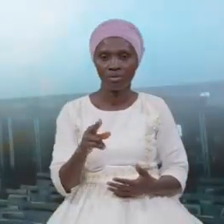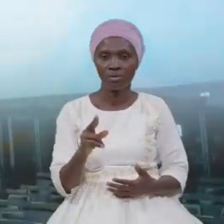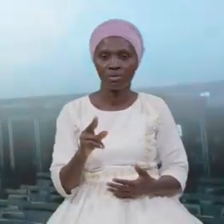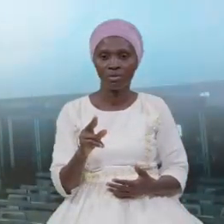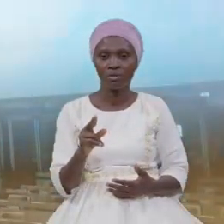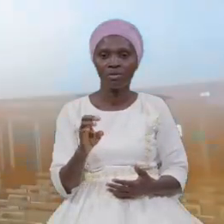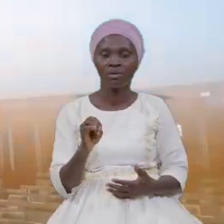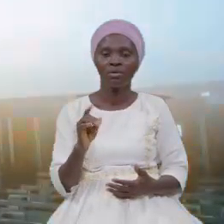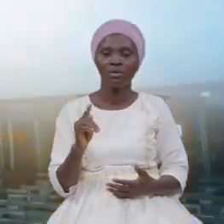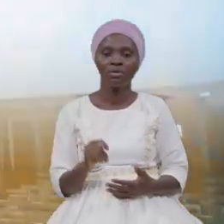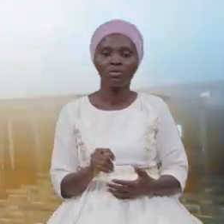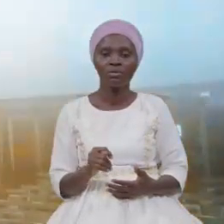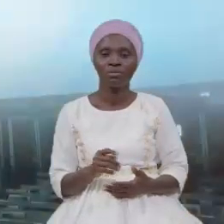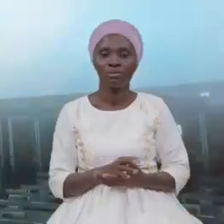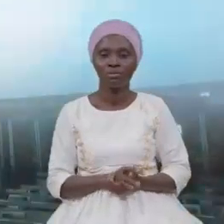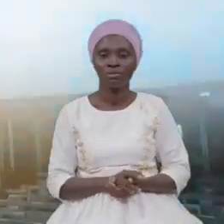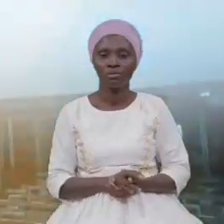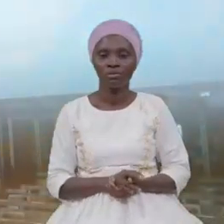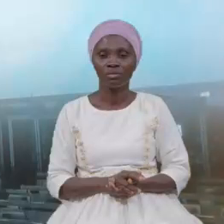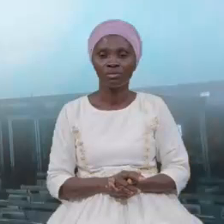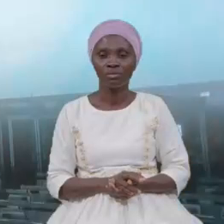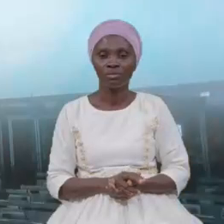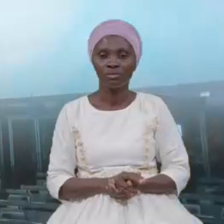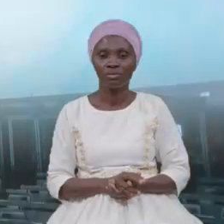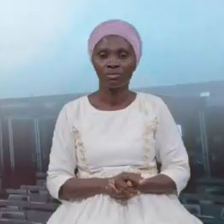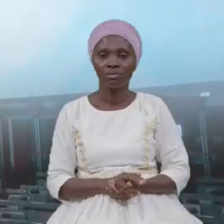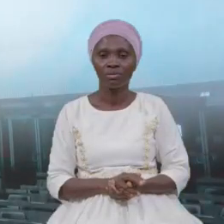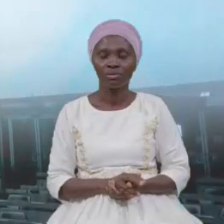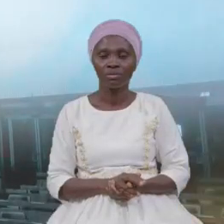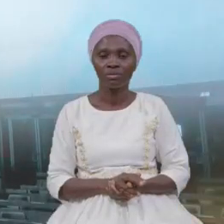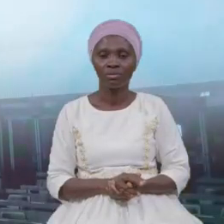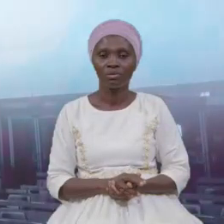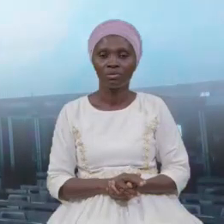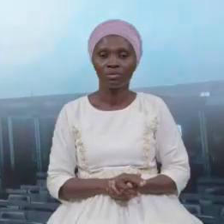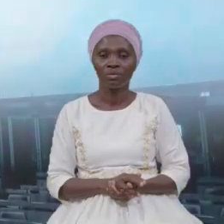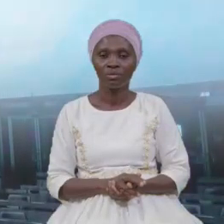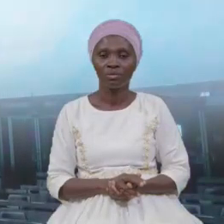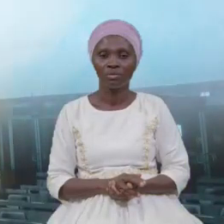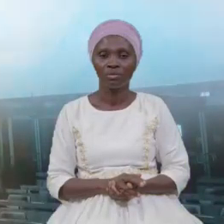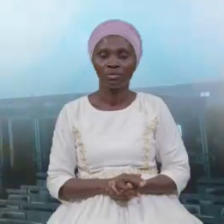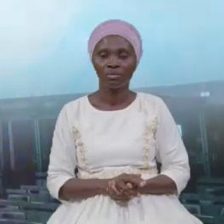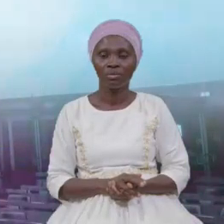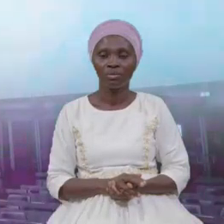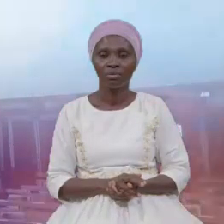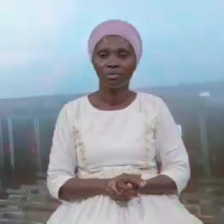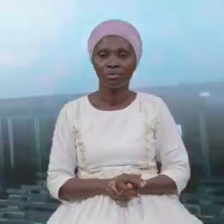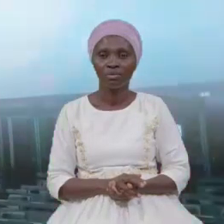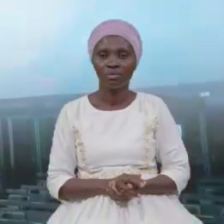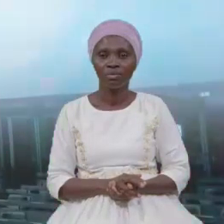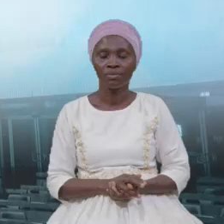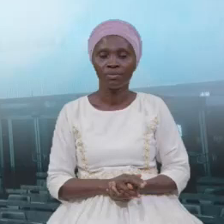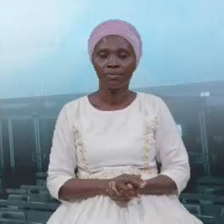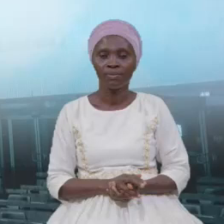Street, here in Ahoda. Those of you here, you know the street, and you can easily locate it. It's